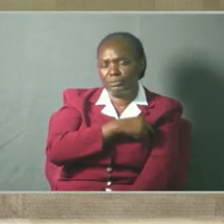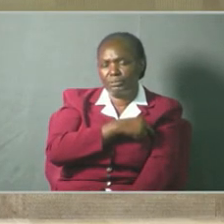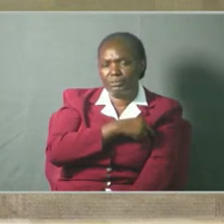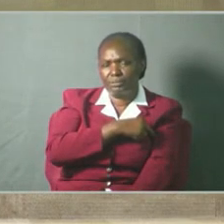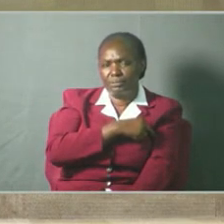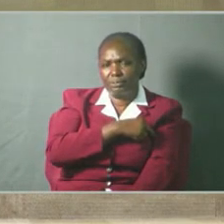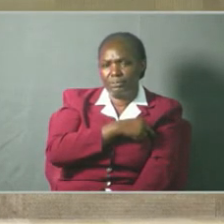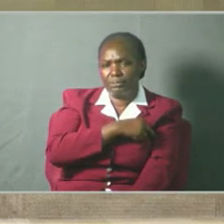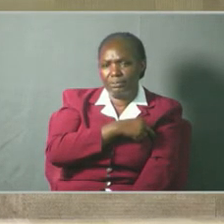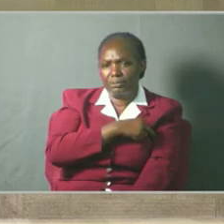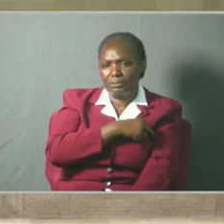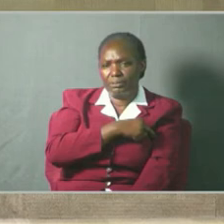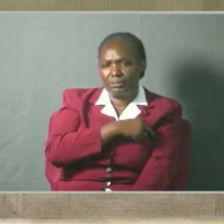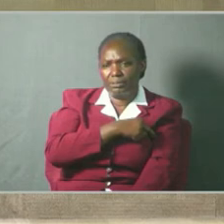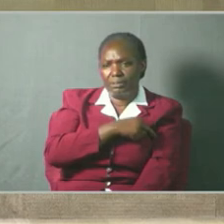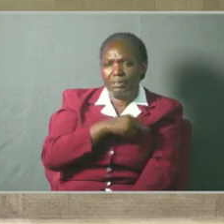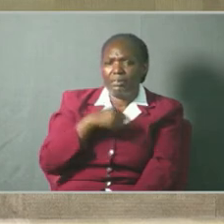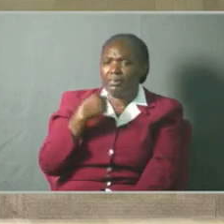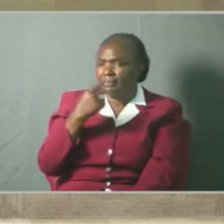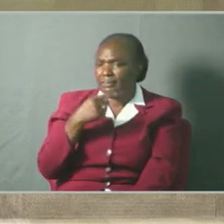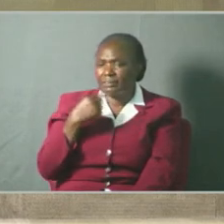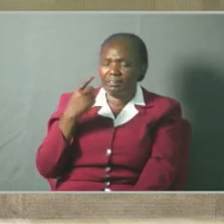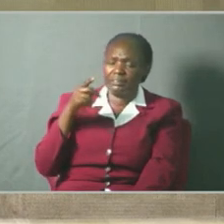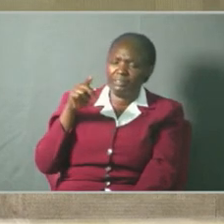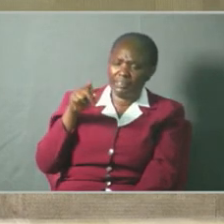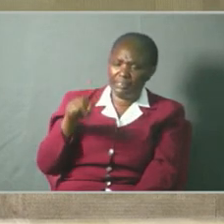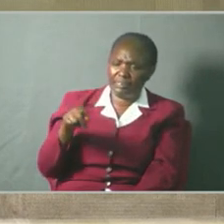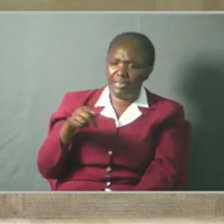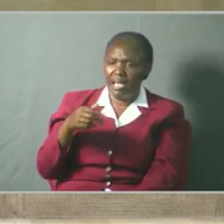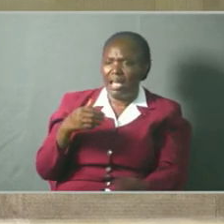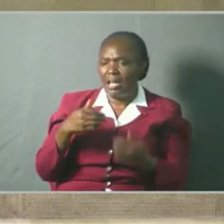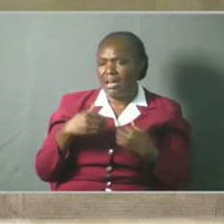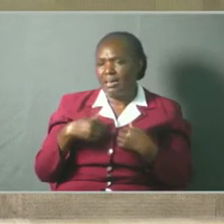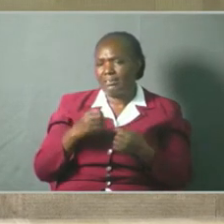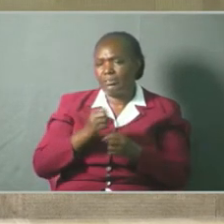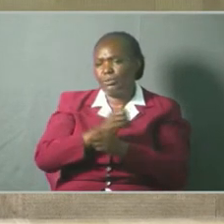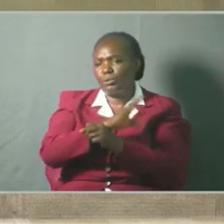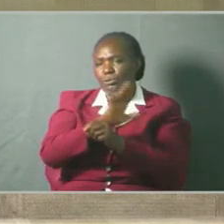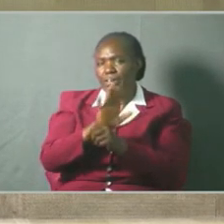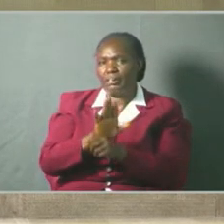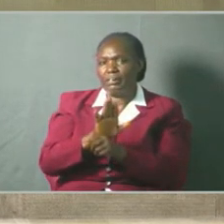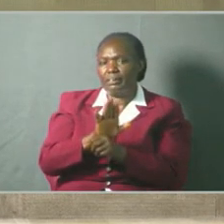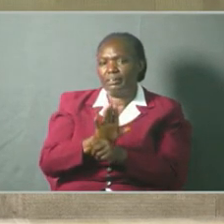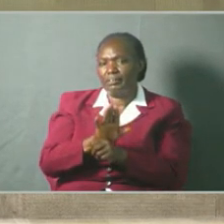It was in the first corona day, it was closing church. She